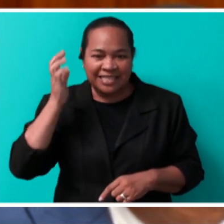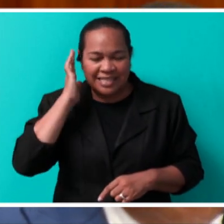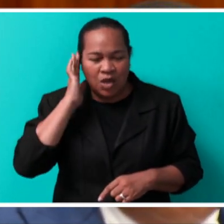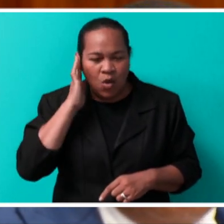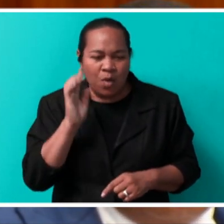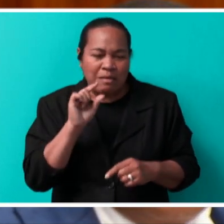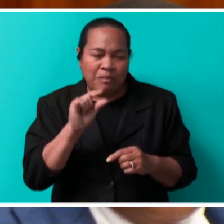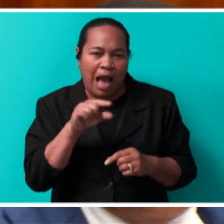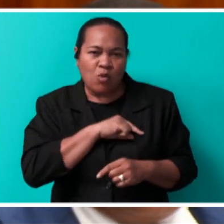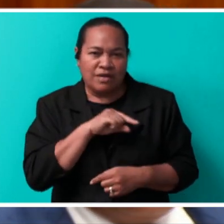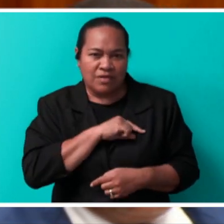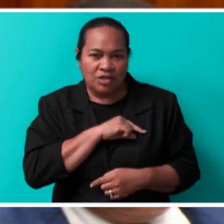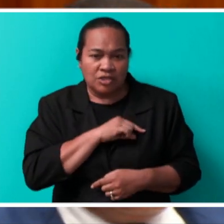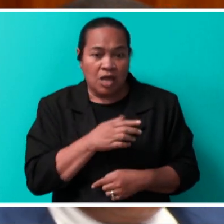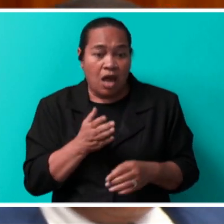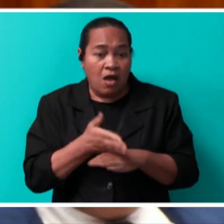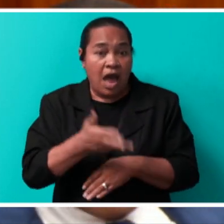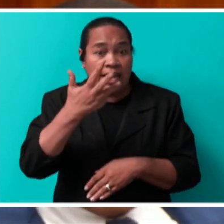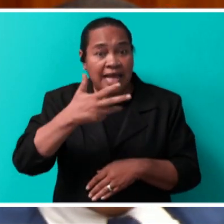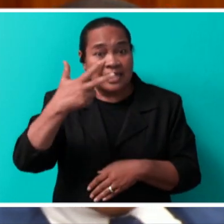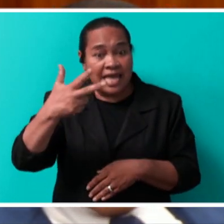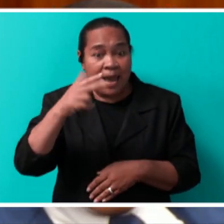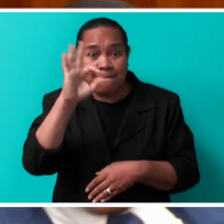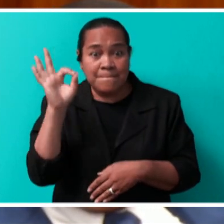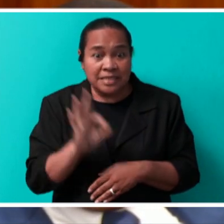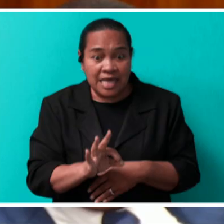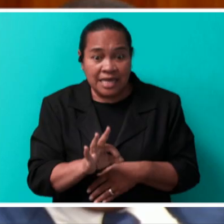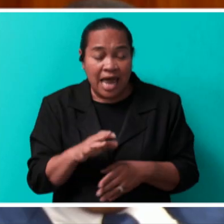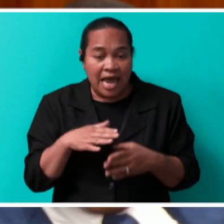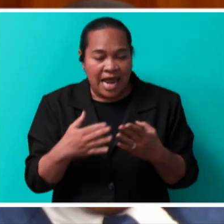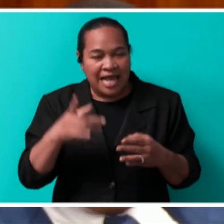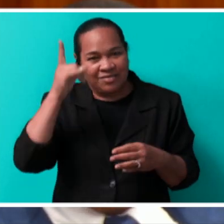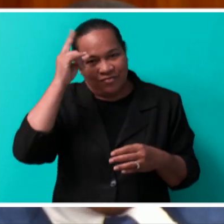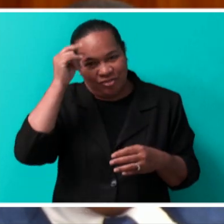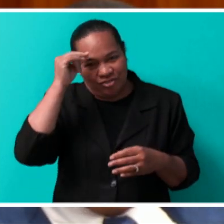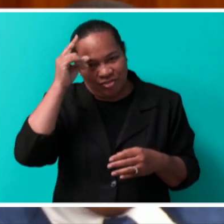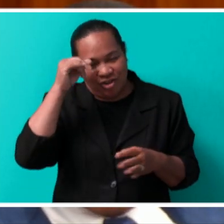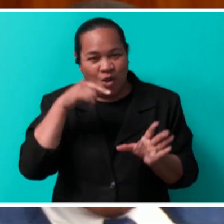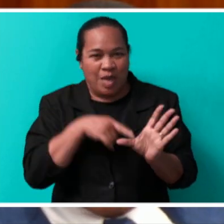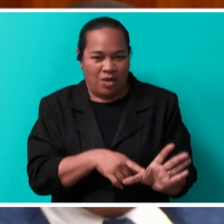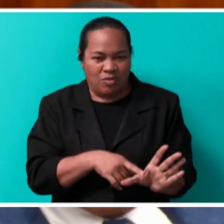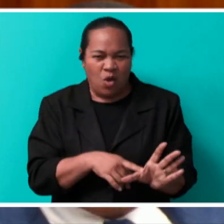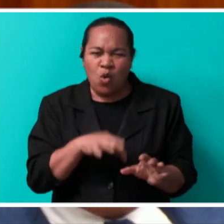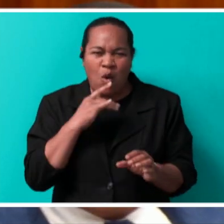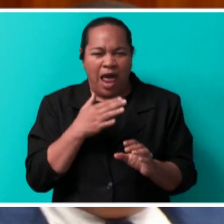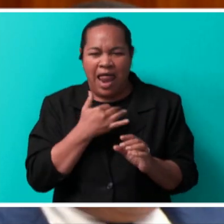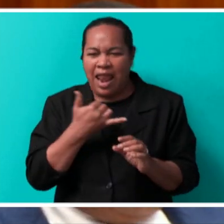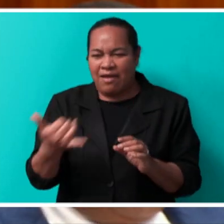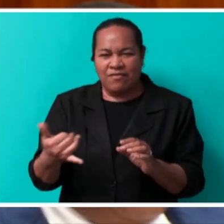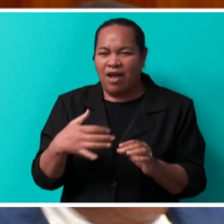qualifications. Over 98% of these are indigenous youth who had been left out of the